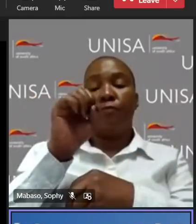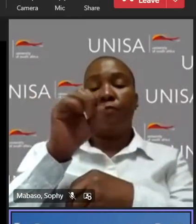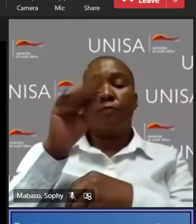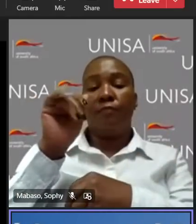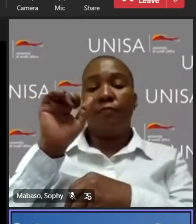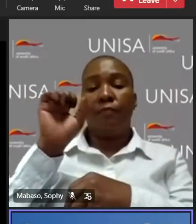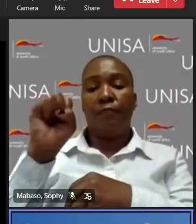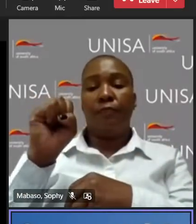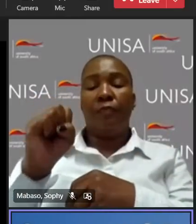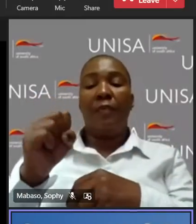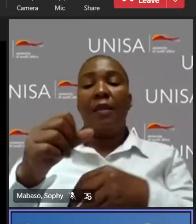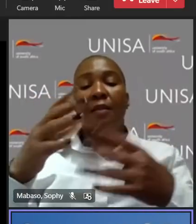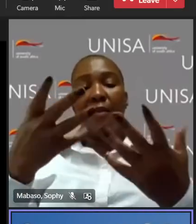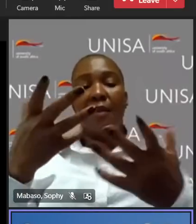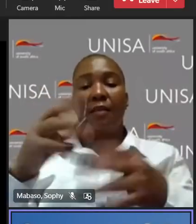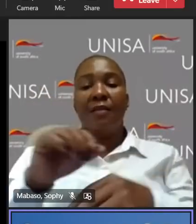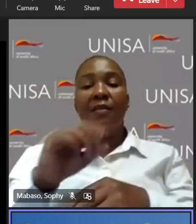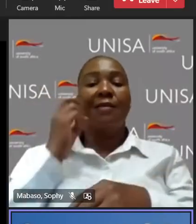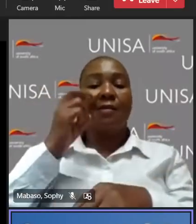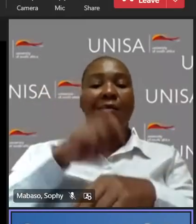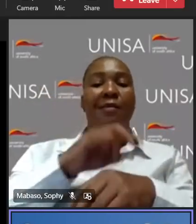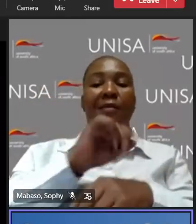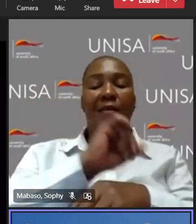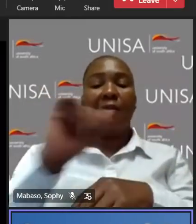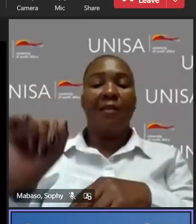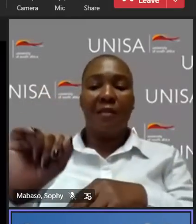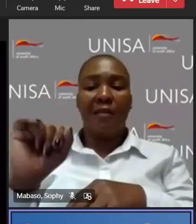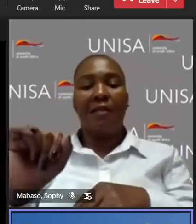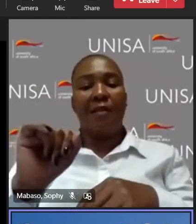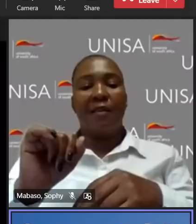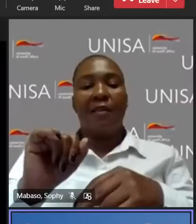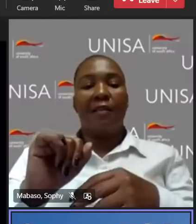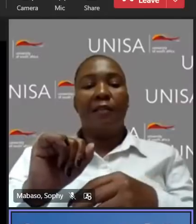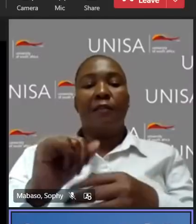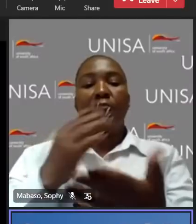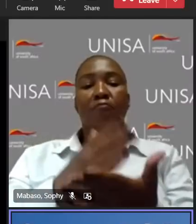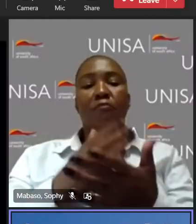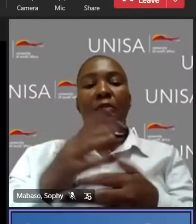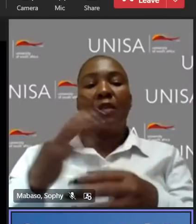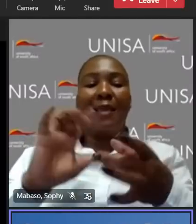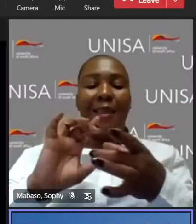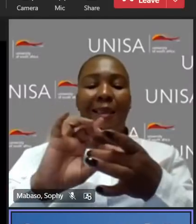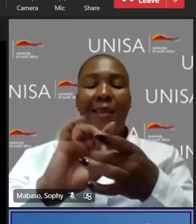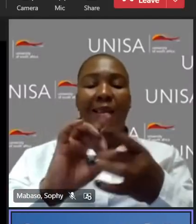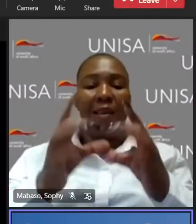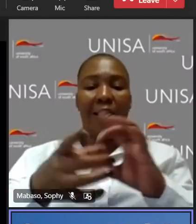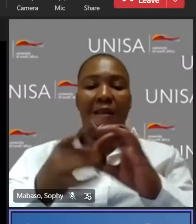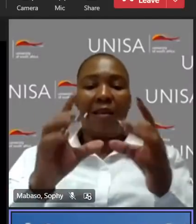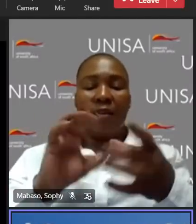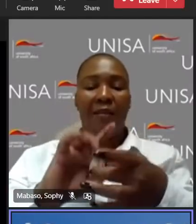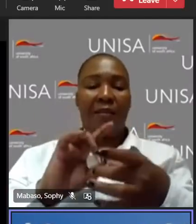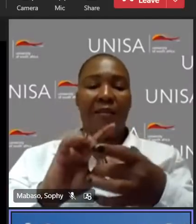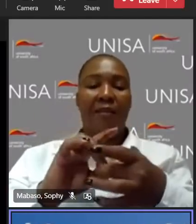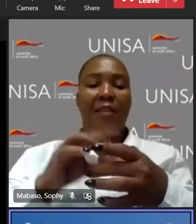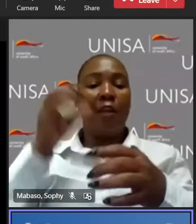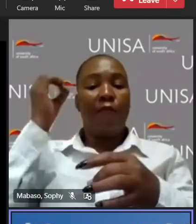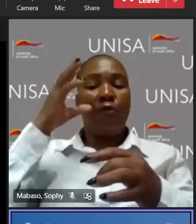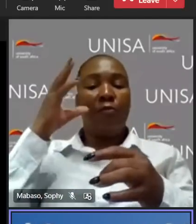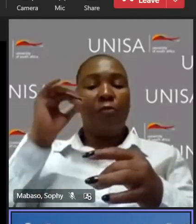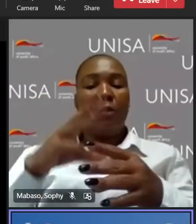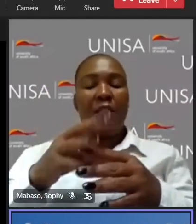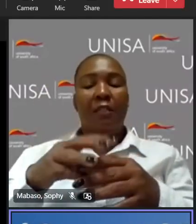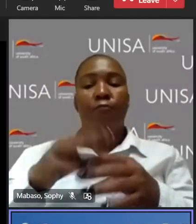do their verification on their site, and they link and update the information on